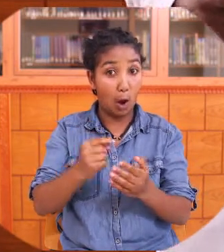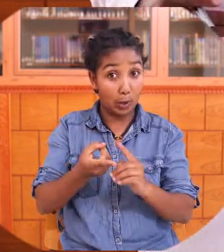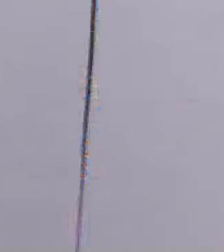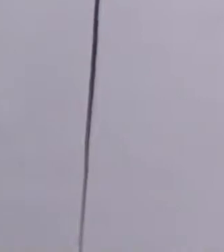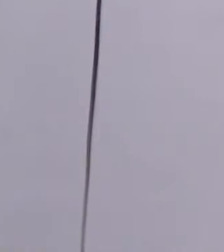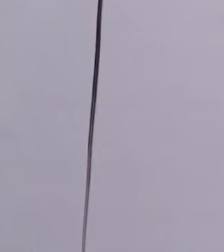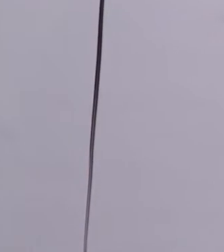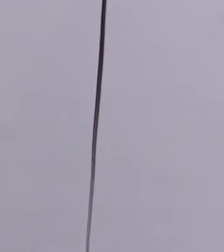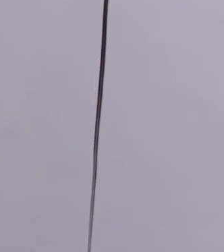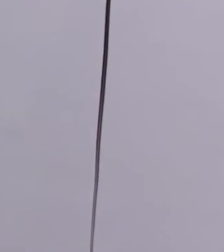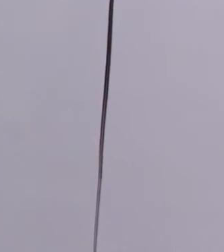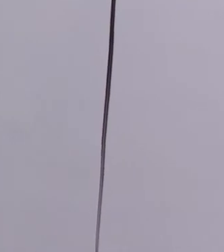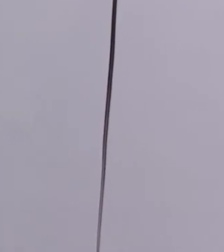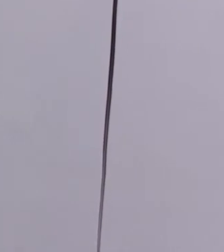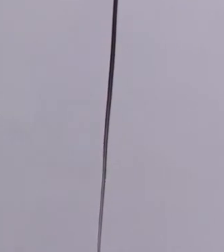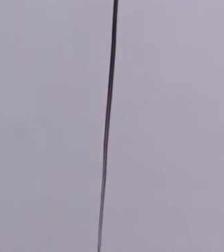minute.